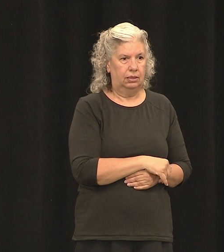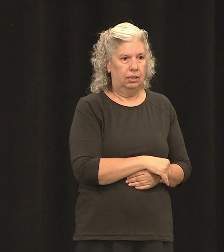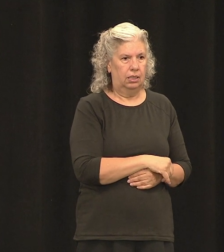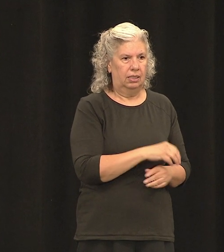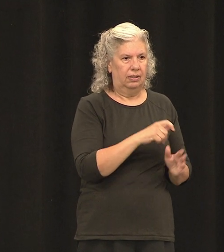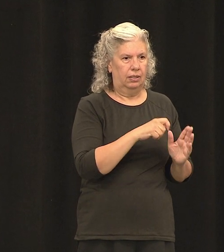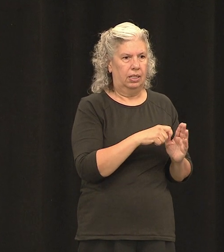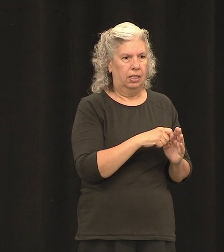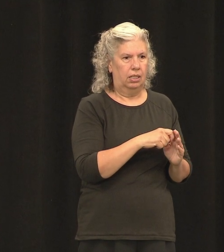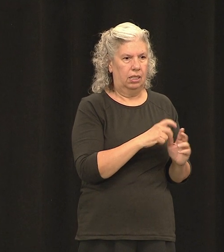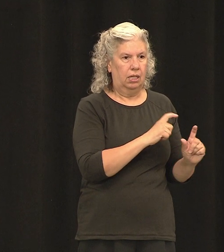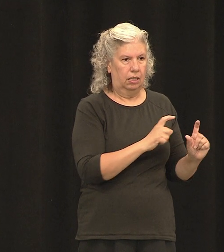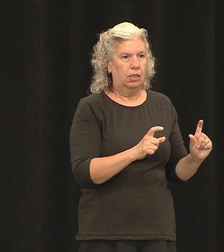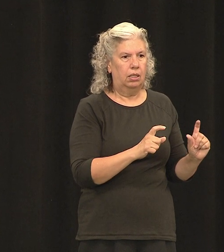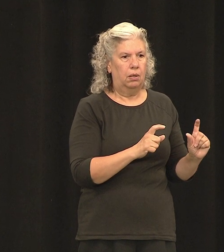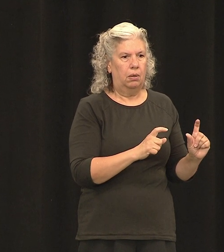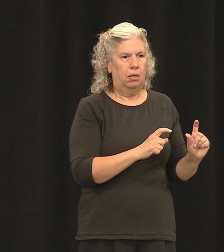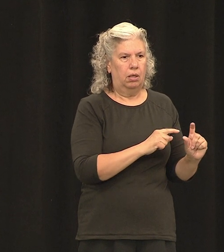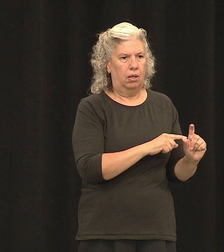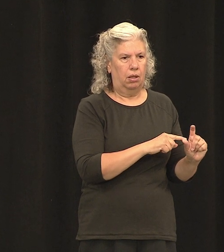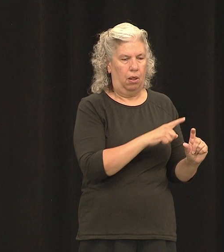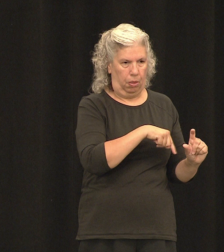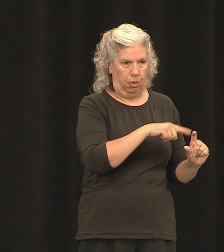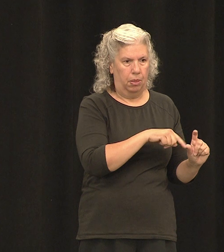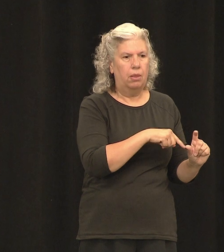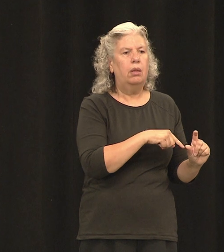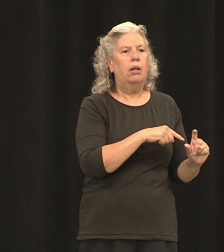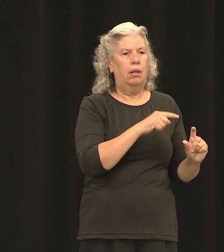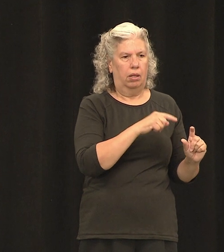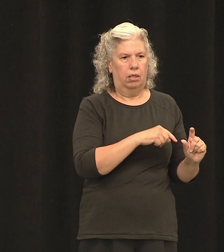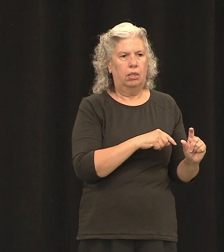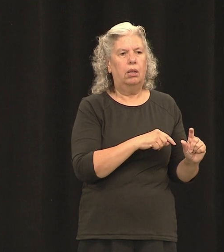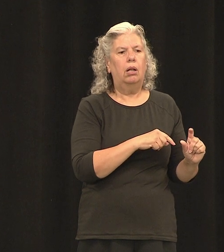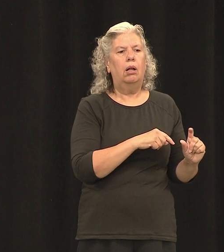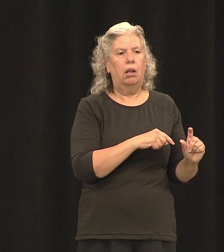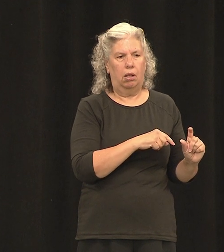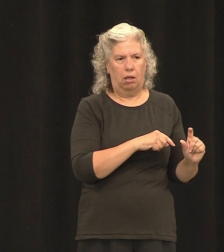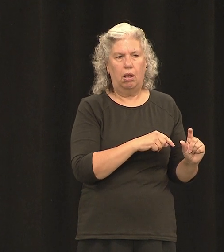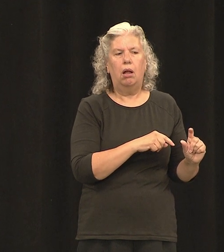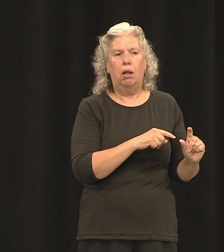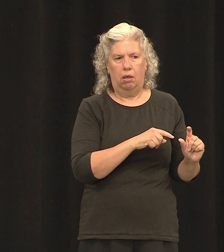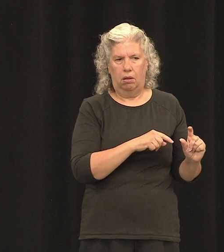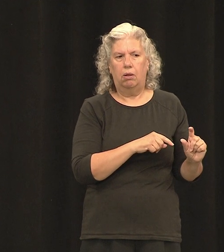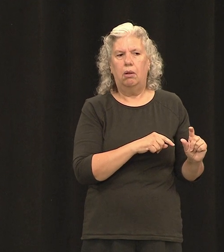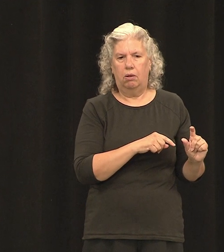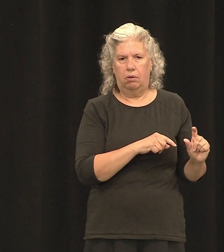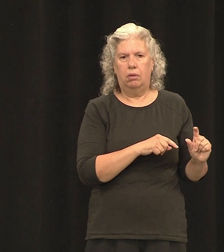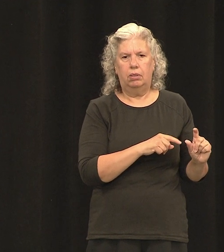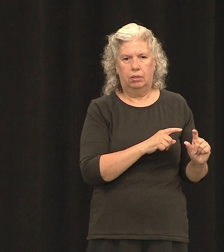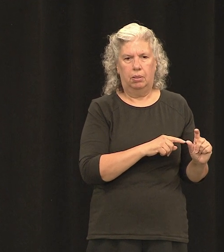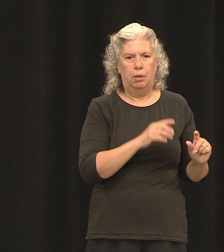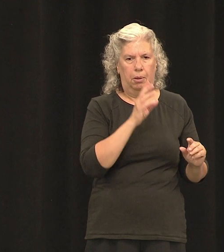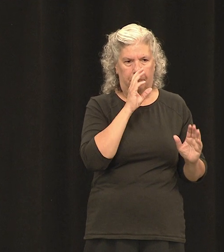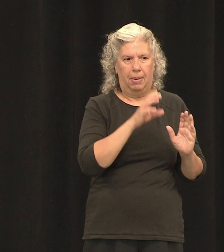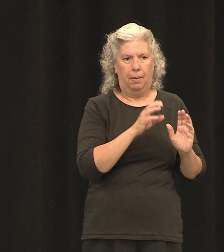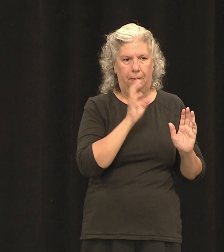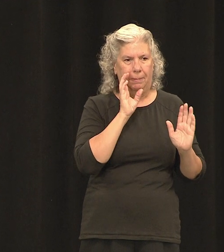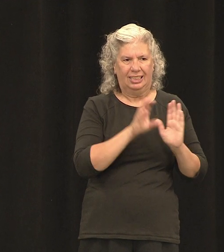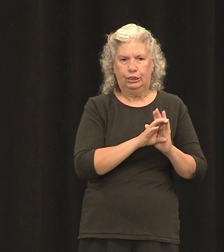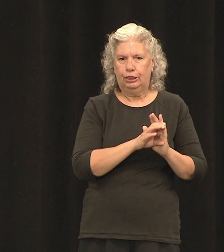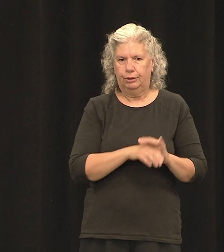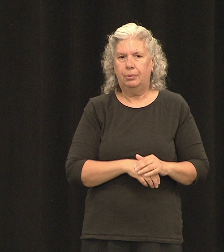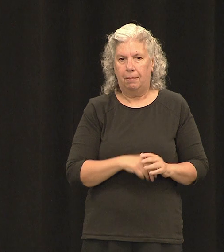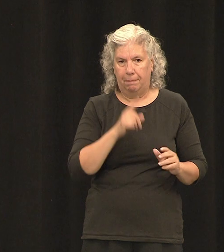hearing and prevent their circling behavior. You can see in the video of the mice playing,